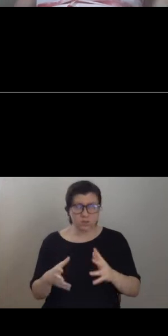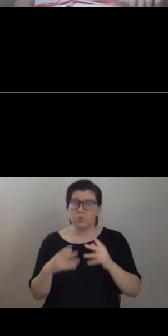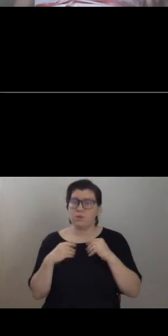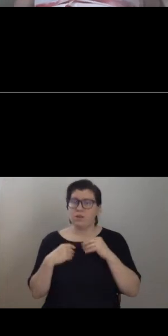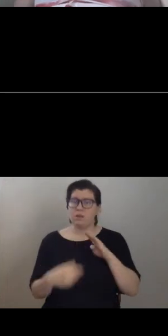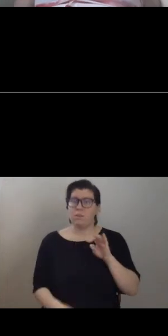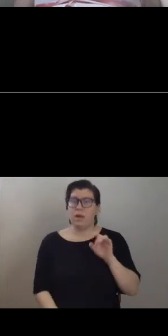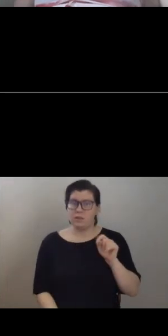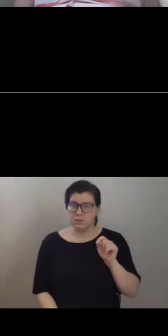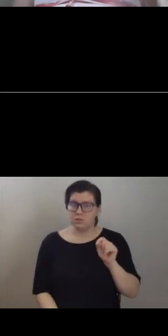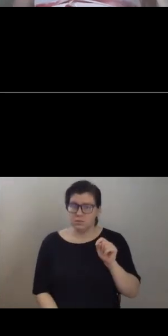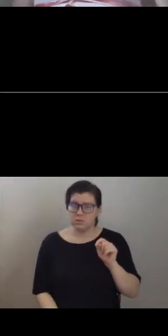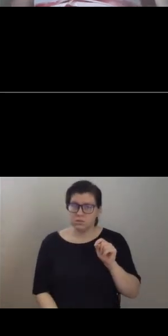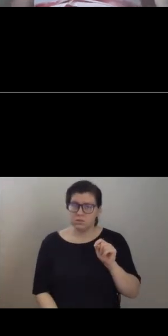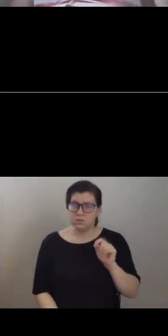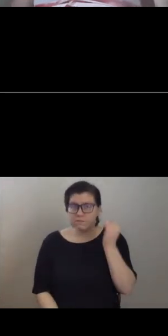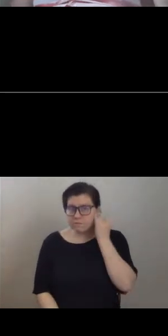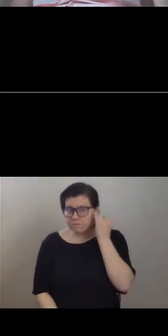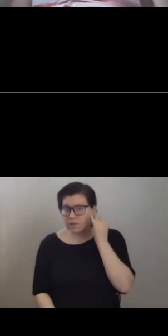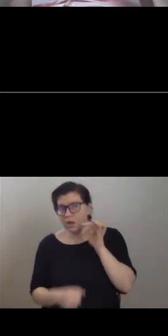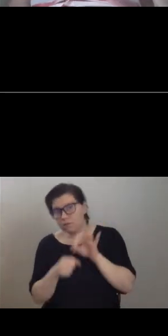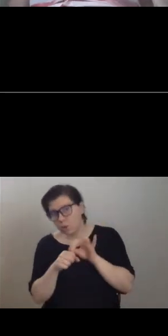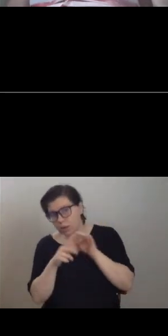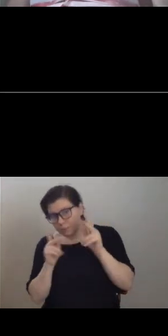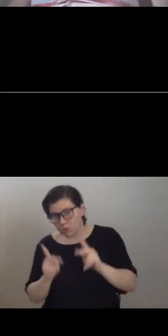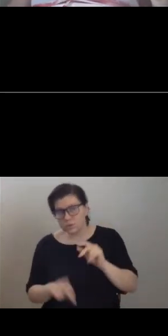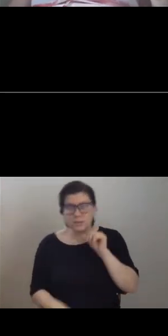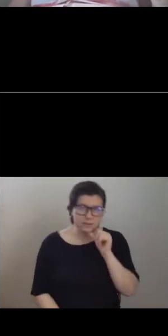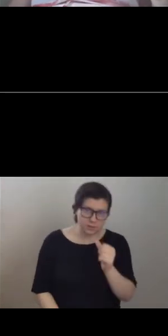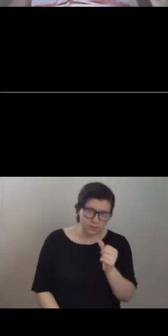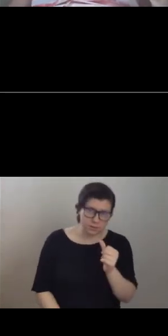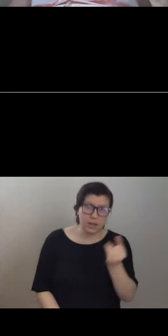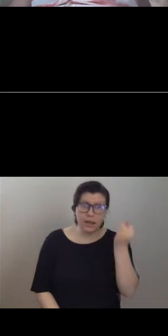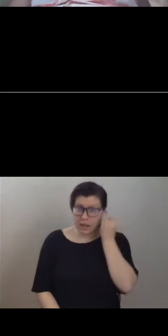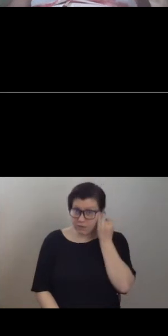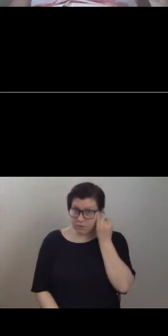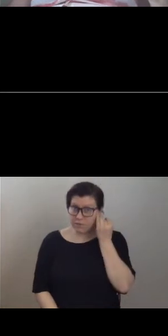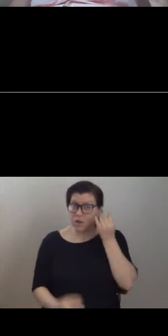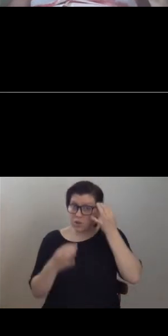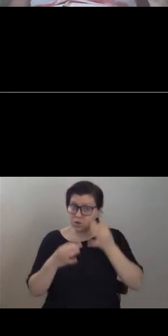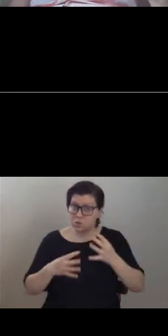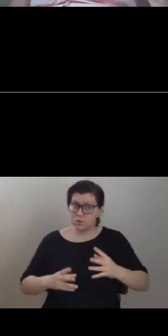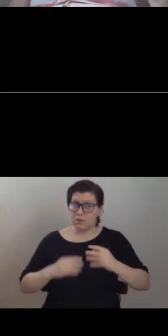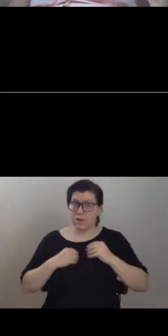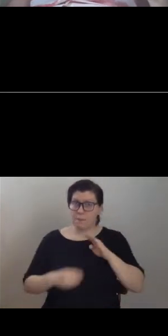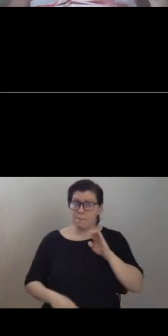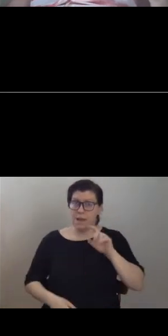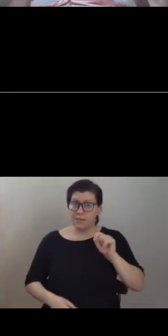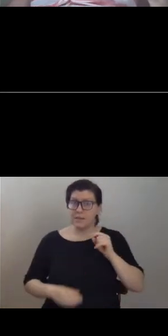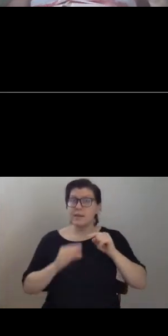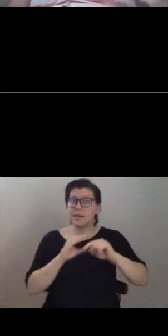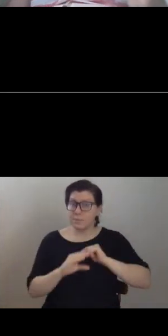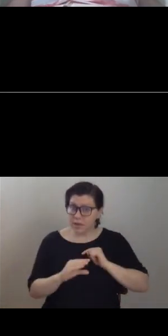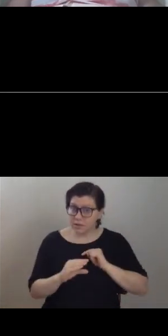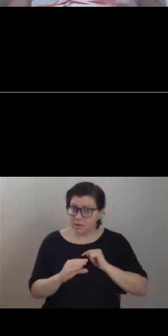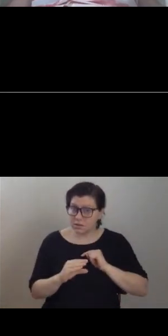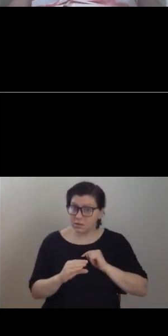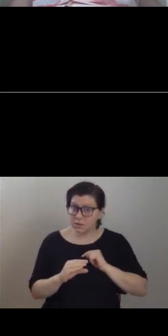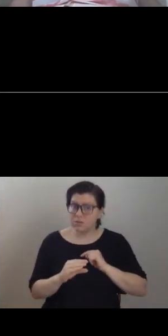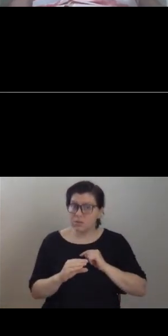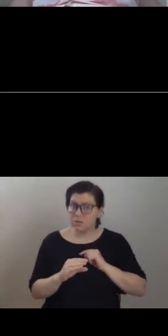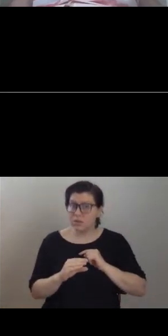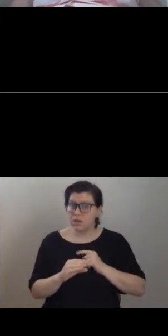you're not voting in person, you could choose to get your ballot emailed to you, and you have